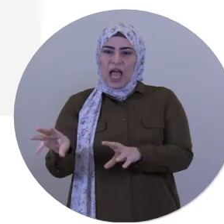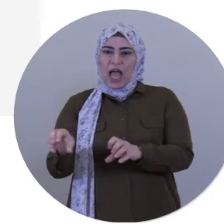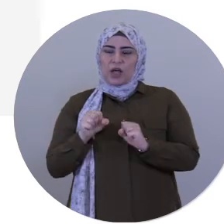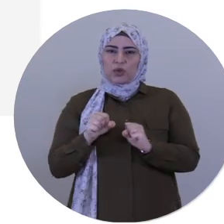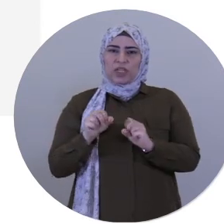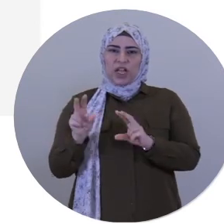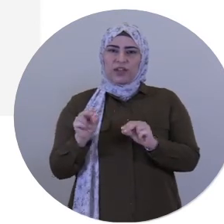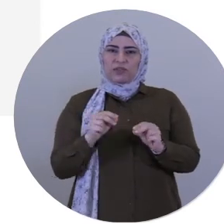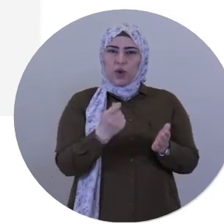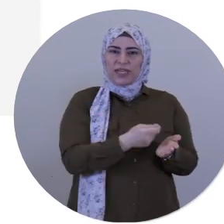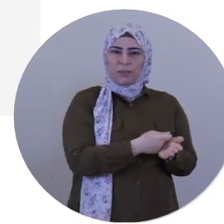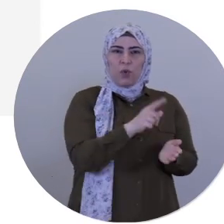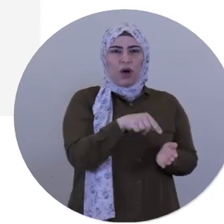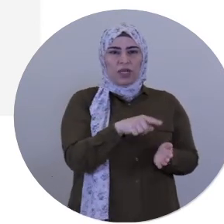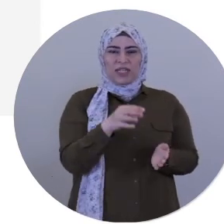join them together.